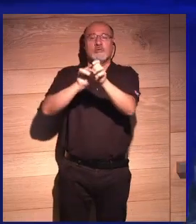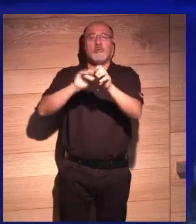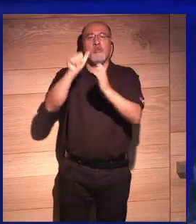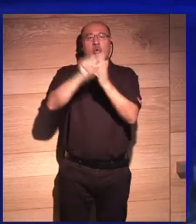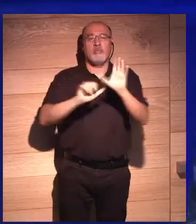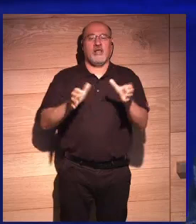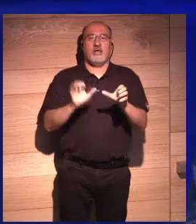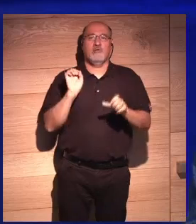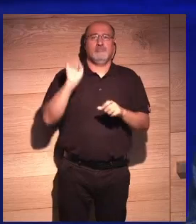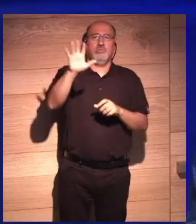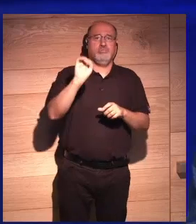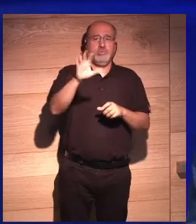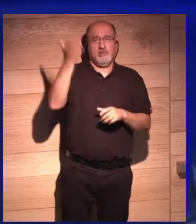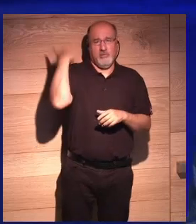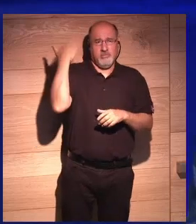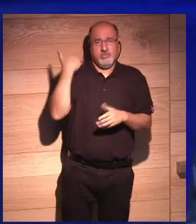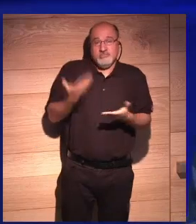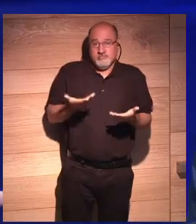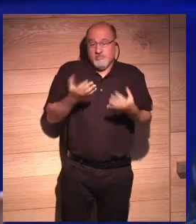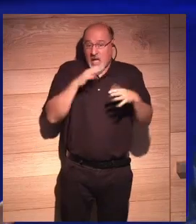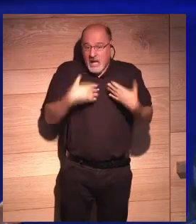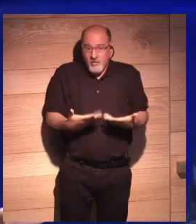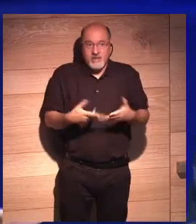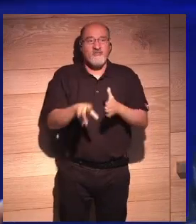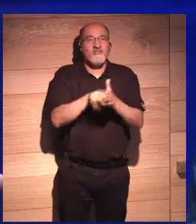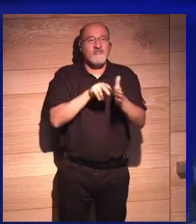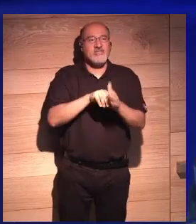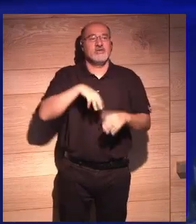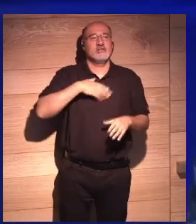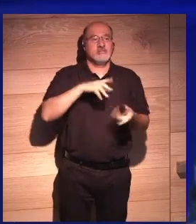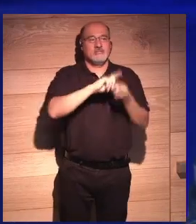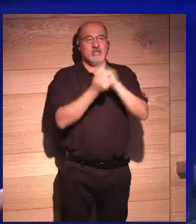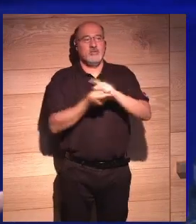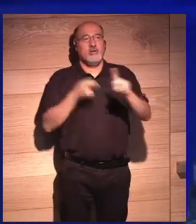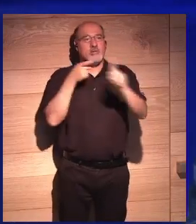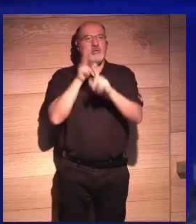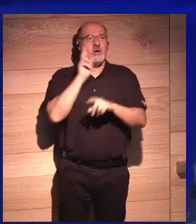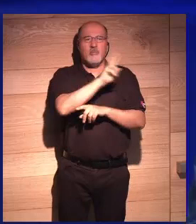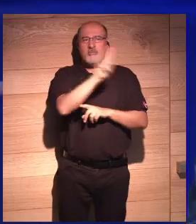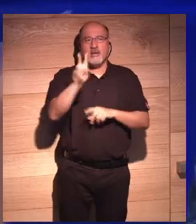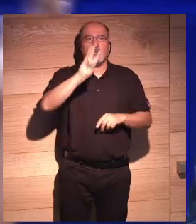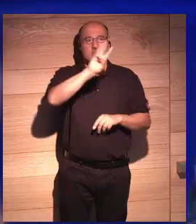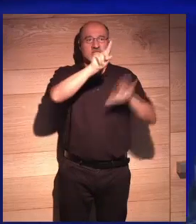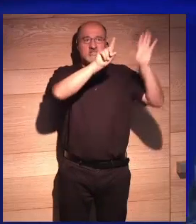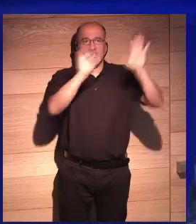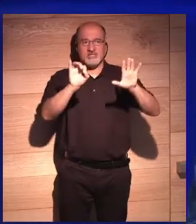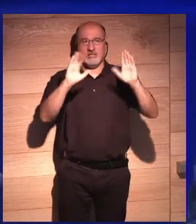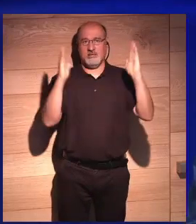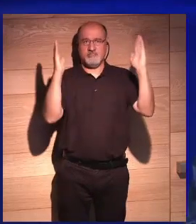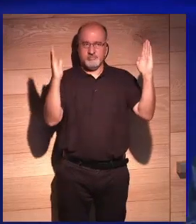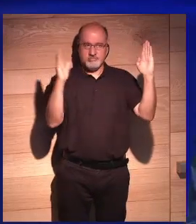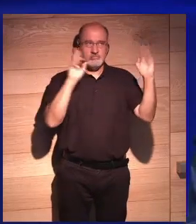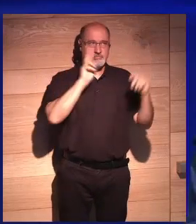previous means. It's normal that we've lived a very beginning where we had 360 videos where we only had